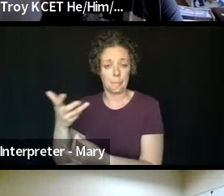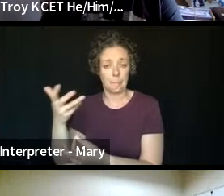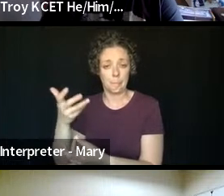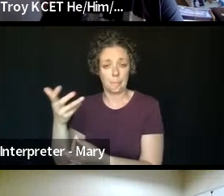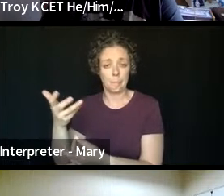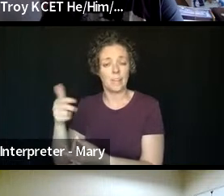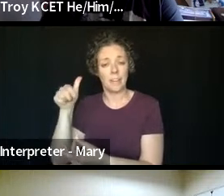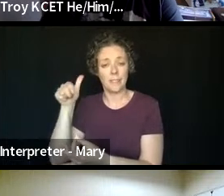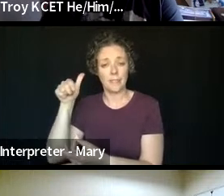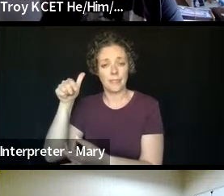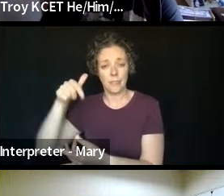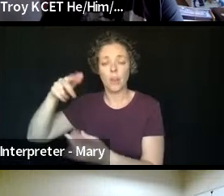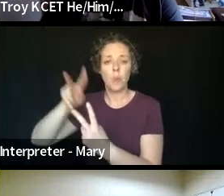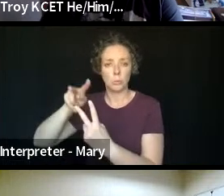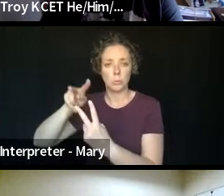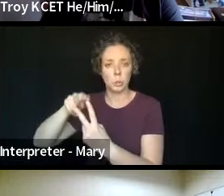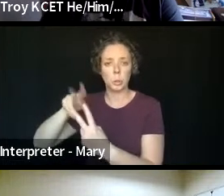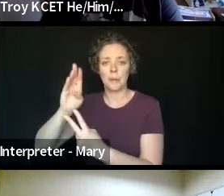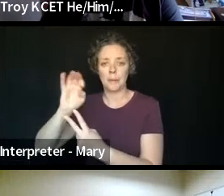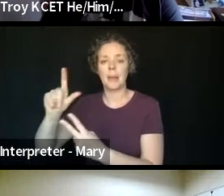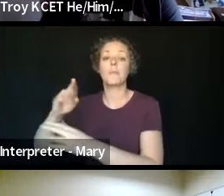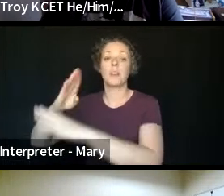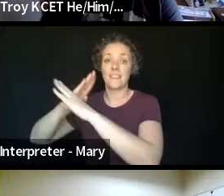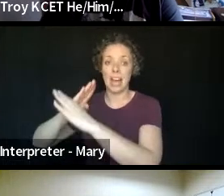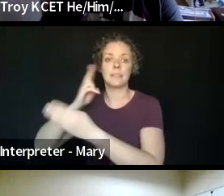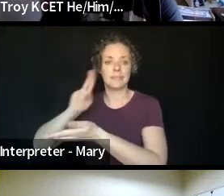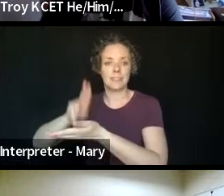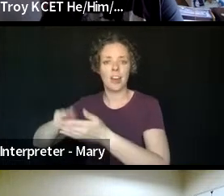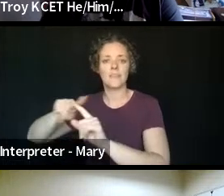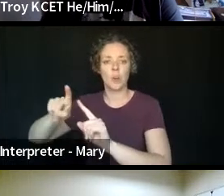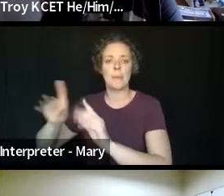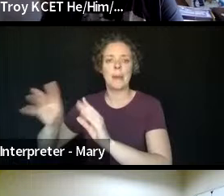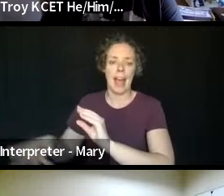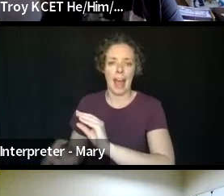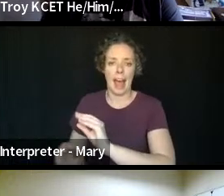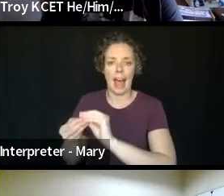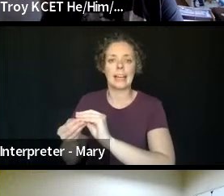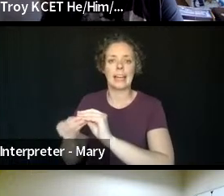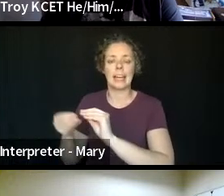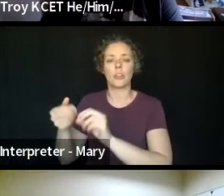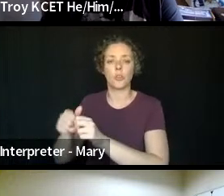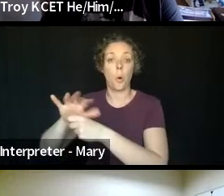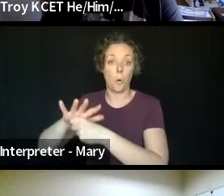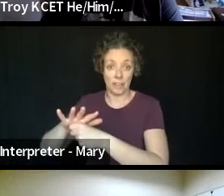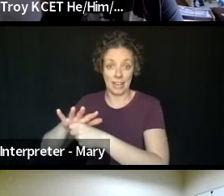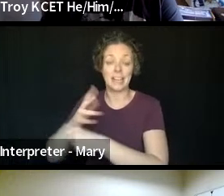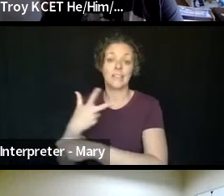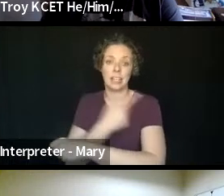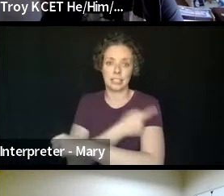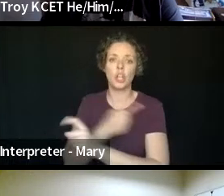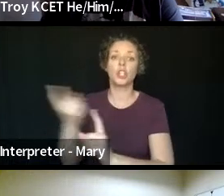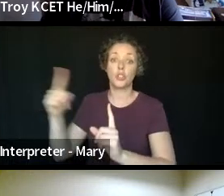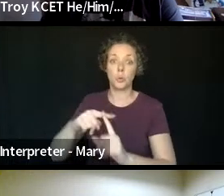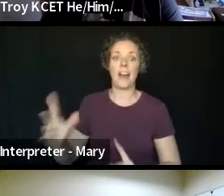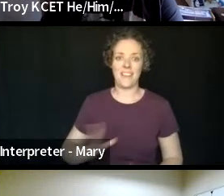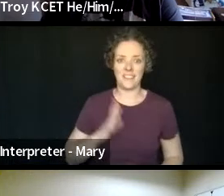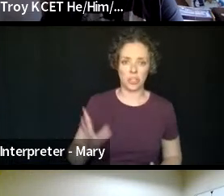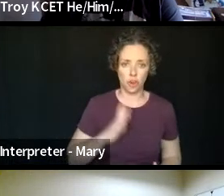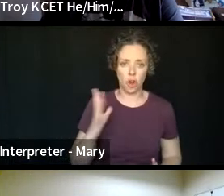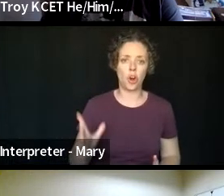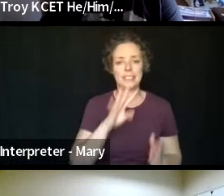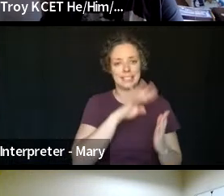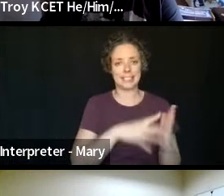would prevent the Secretary from adding the COVID vaccine to the schedule of vaccines required